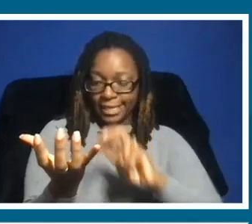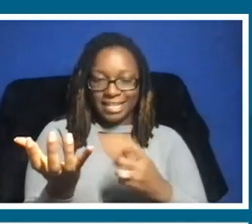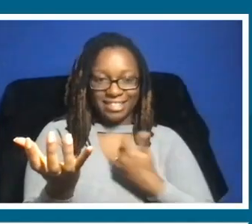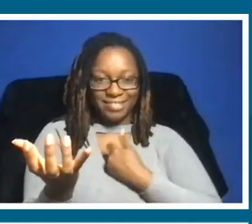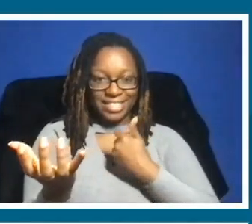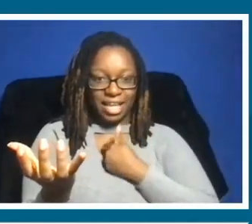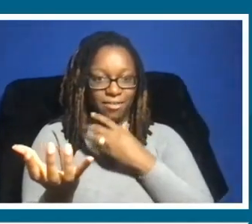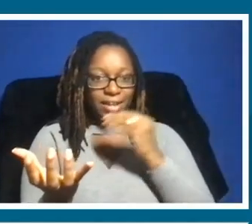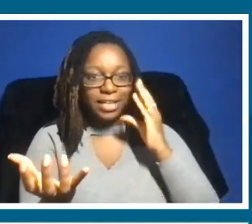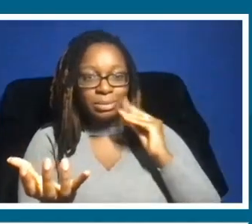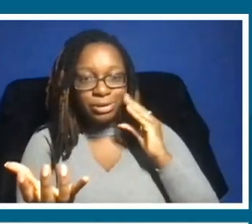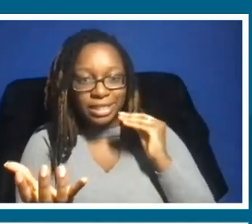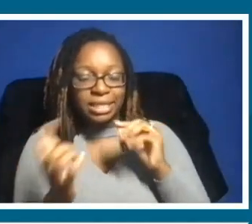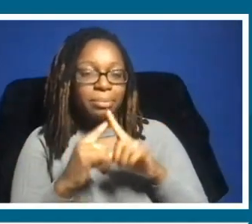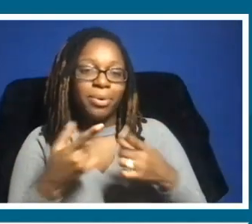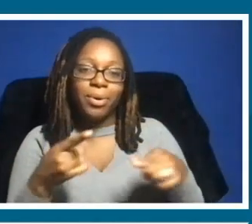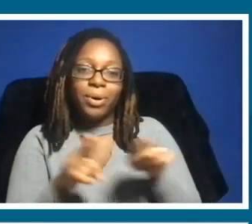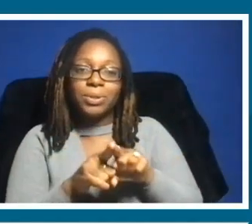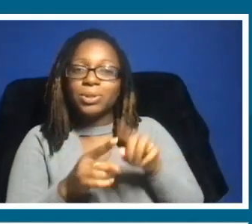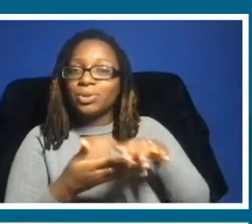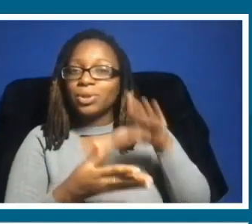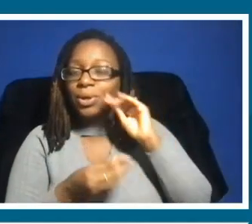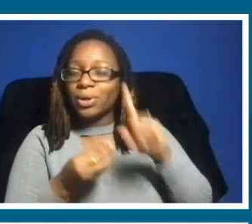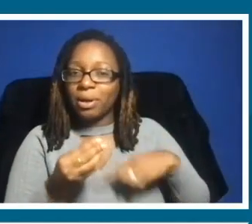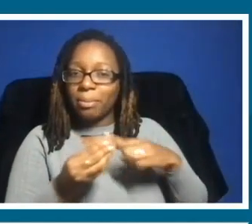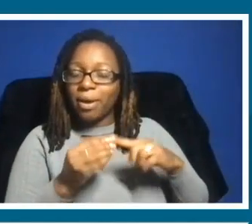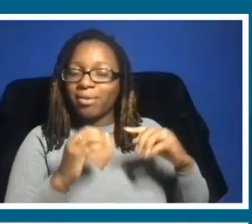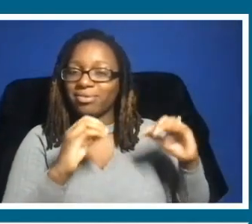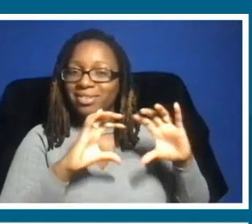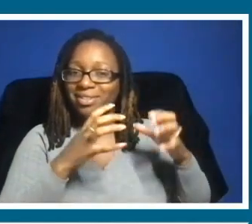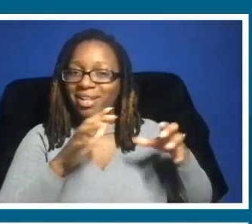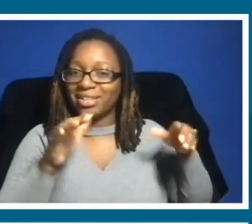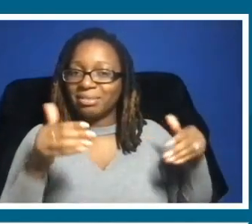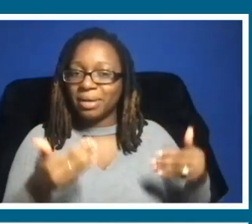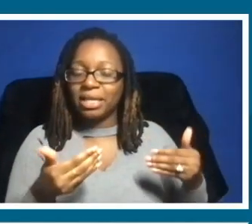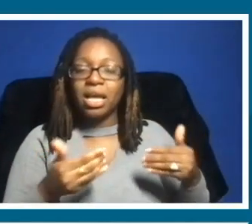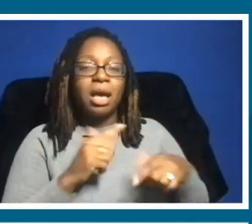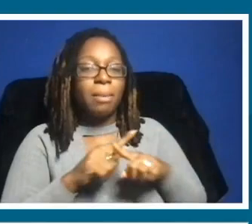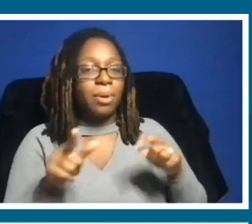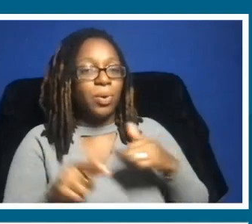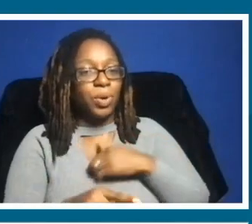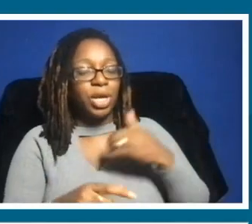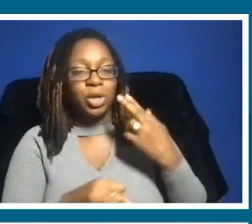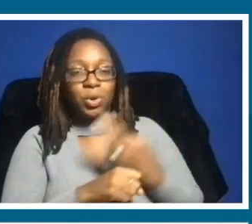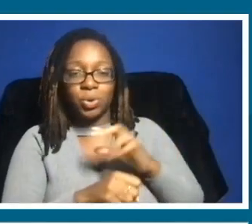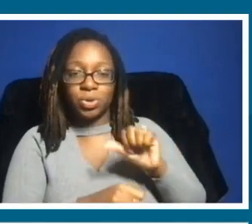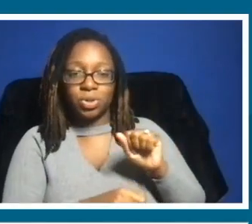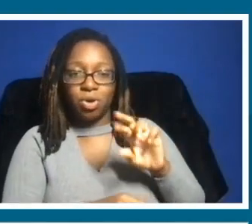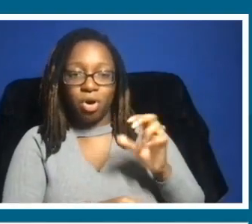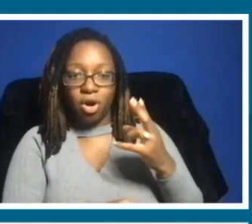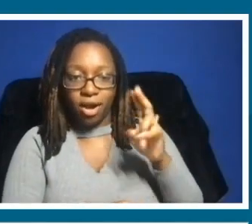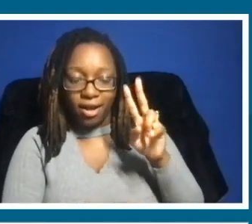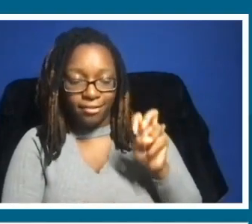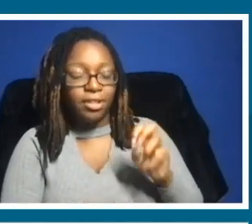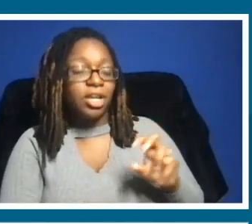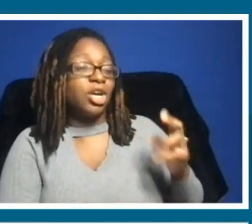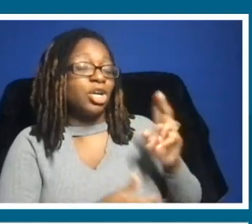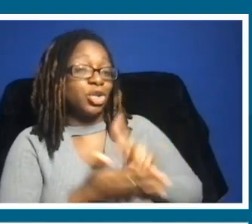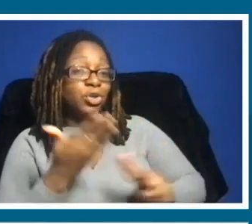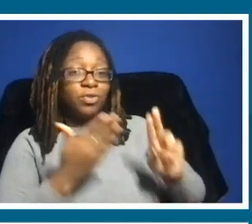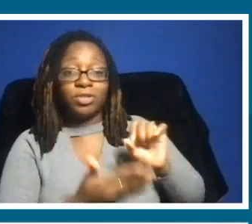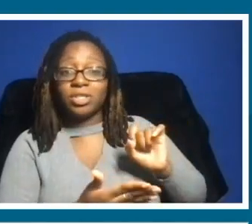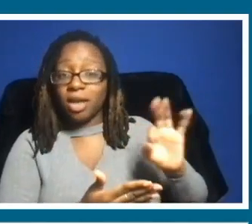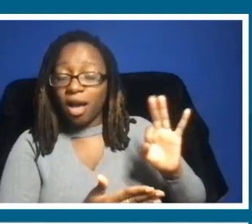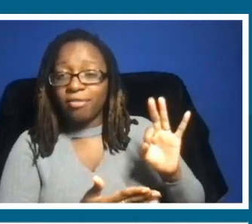classmates. But we also use the National Archives. Certainly the Minnesota Historical Society has a large collection of objects